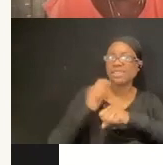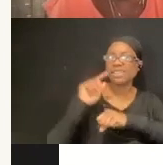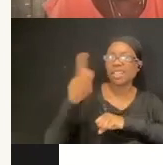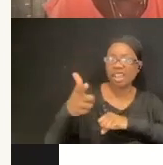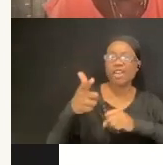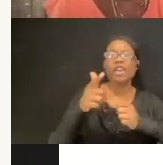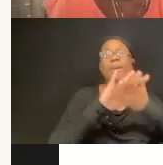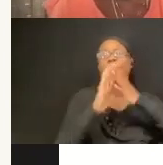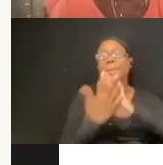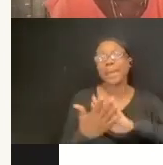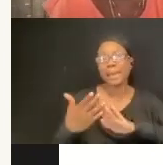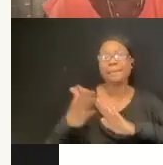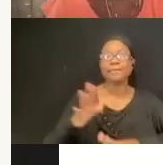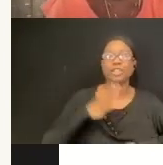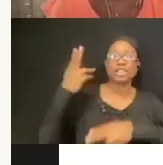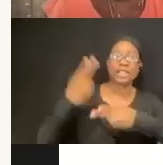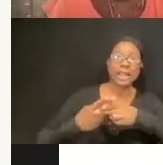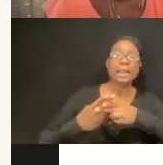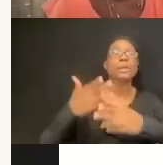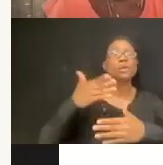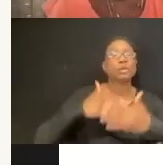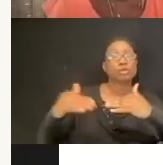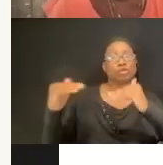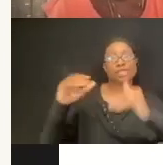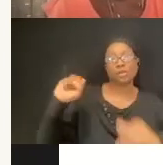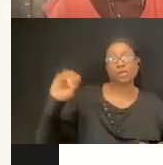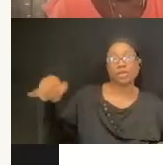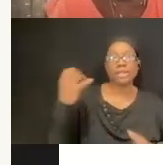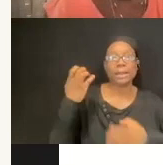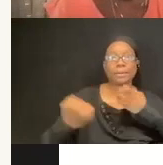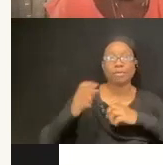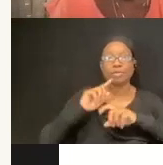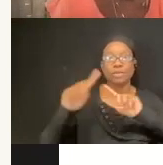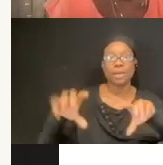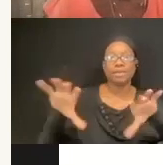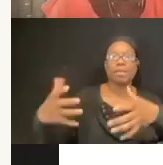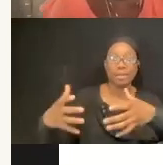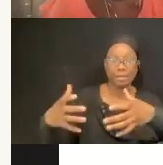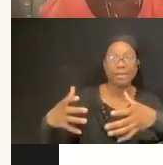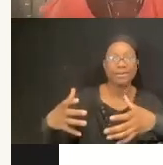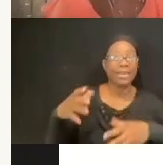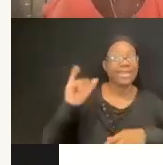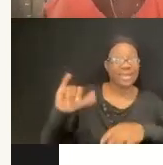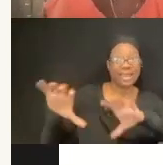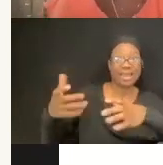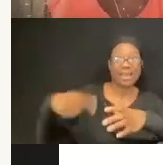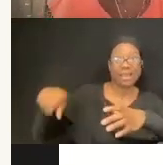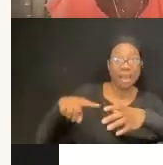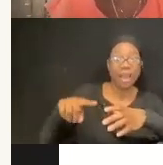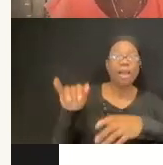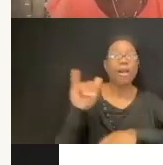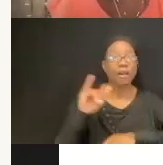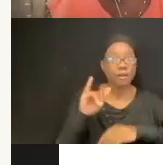Response Collective. And that collective is also who organizers entrusted to